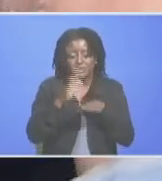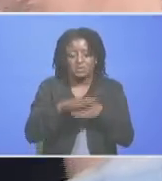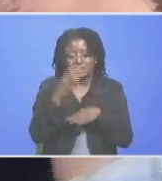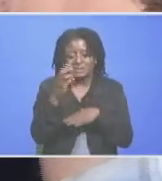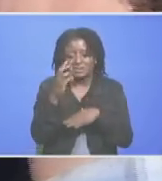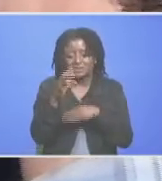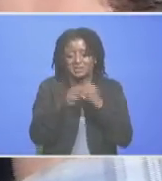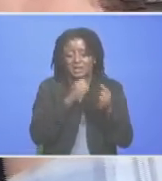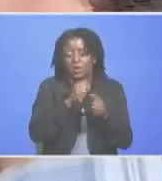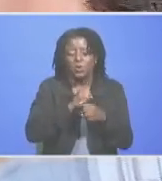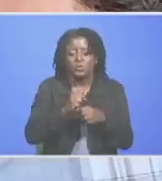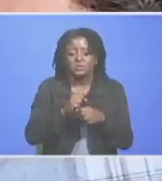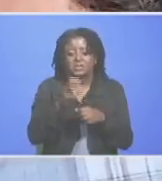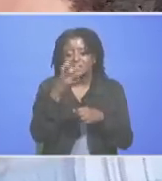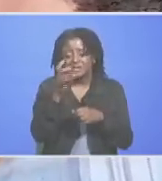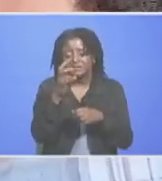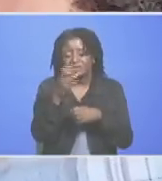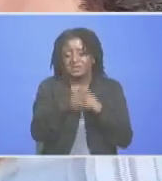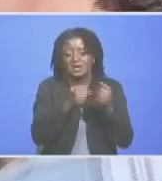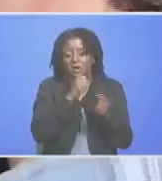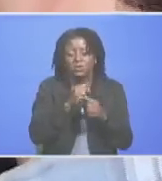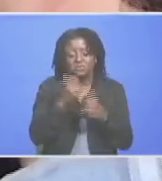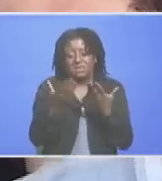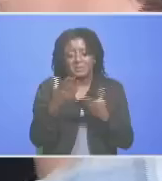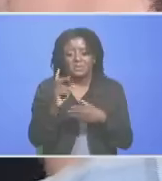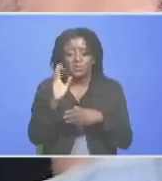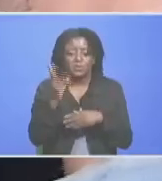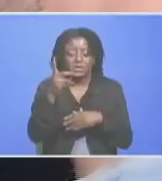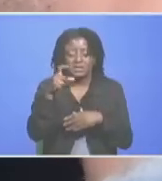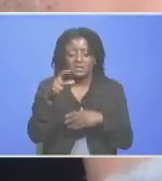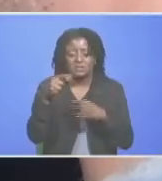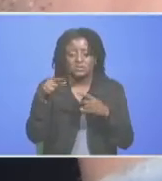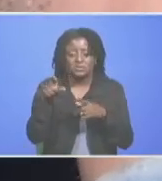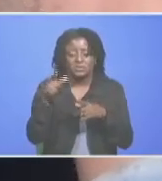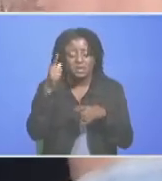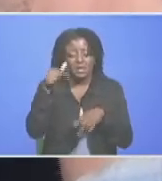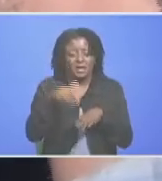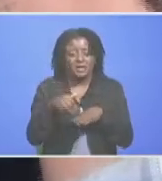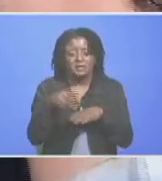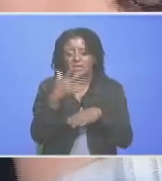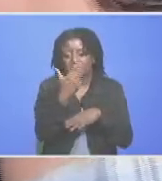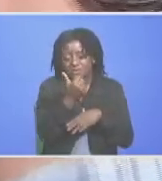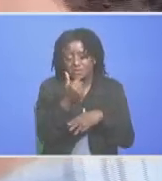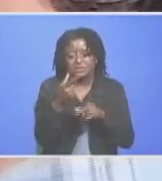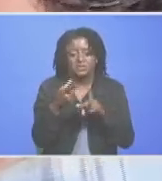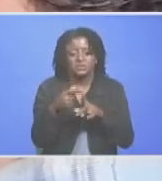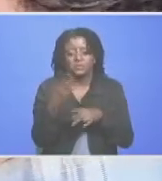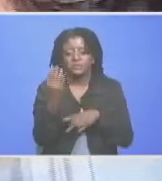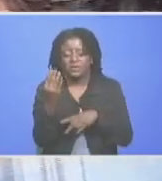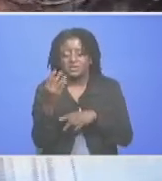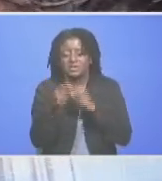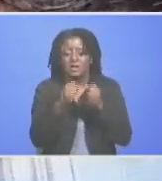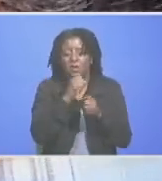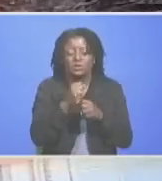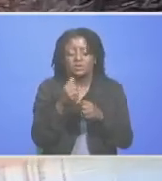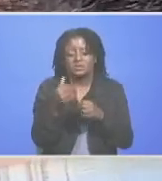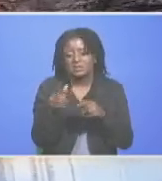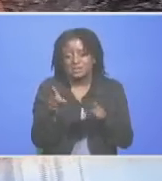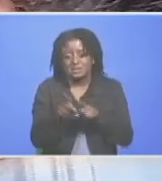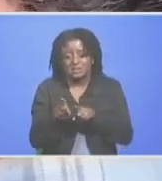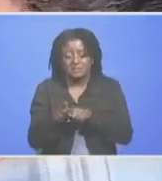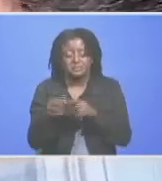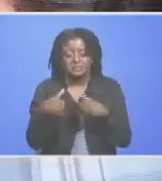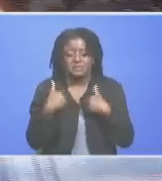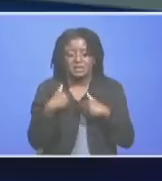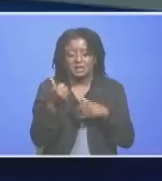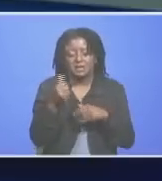16-year-olds, 17-year-olds. We need to go at the 13, 14-year-olds, even younger. And I'm sure we'll see better